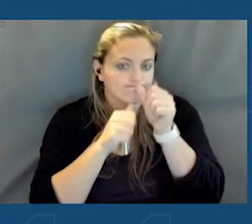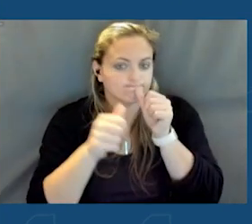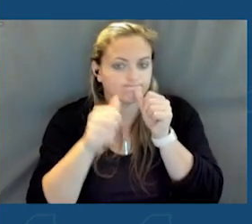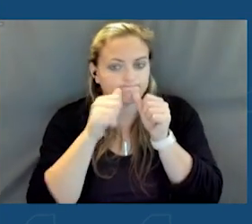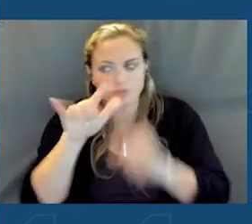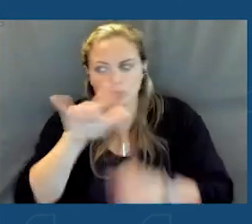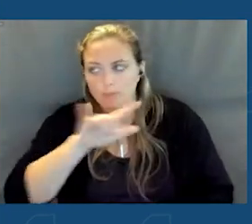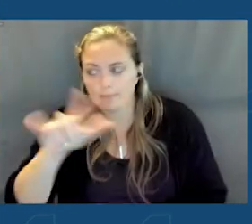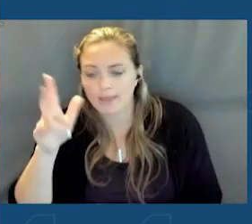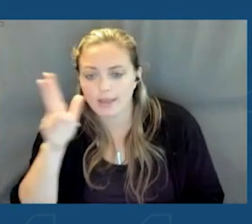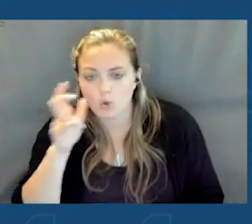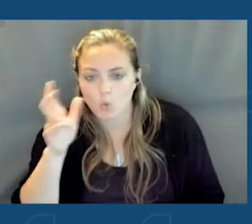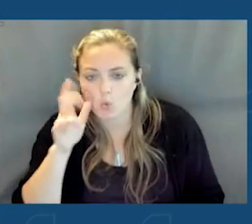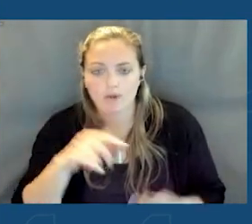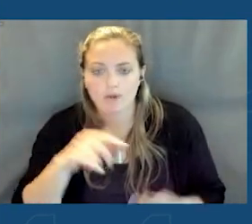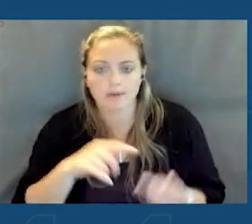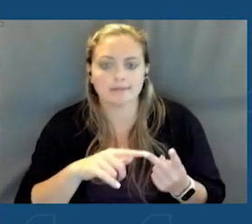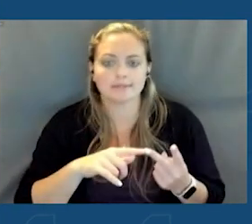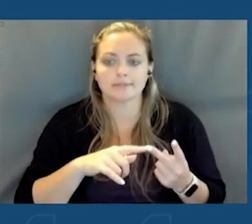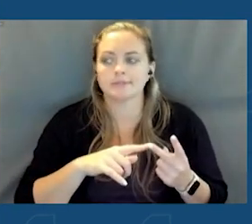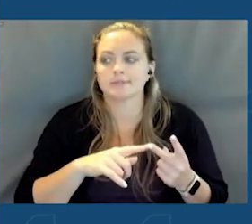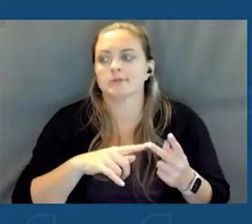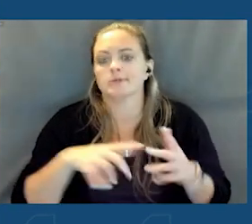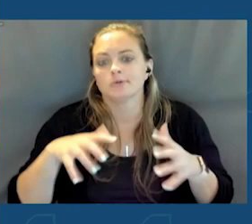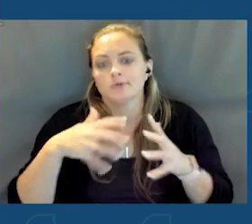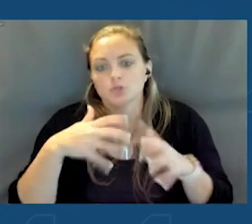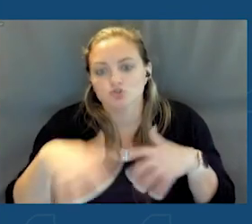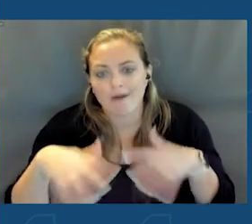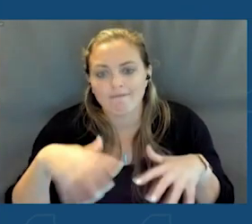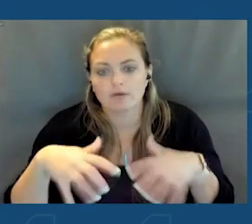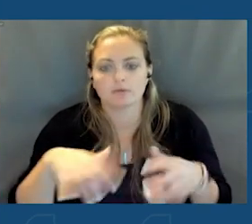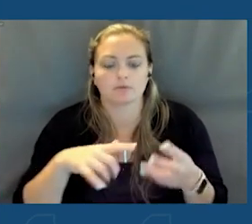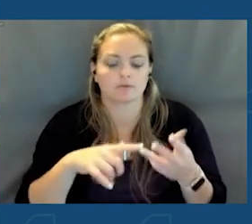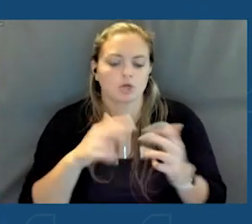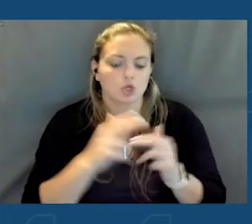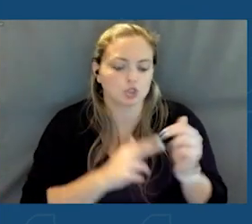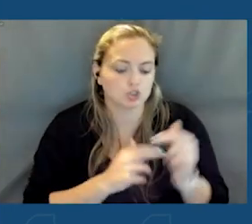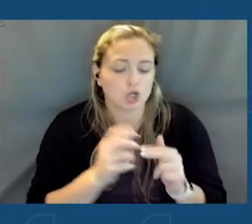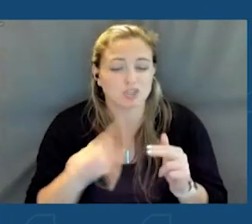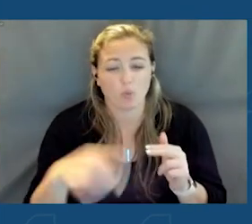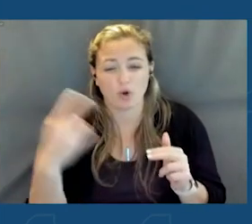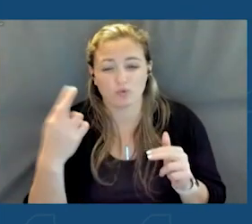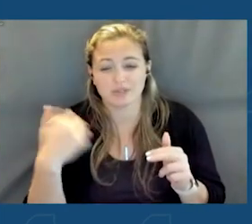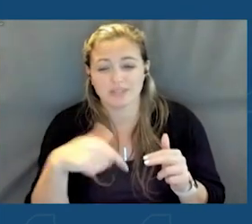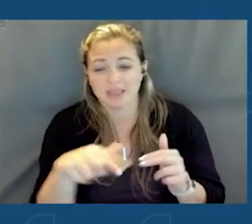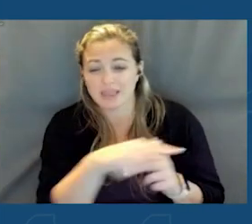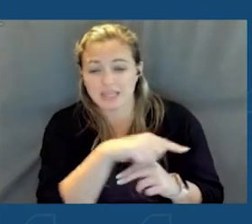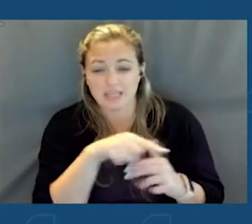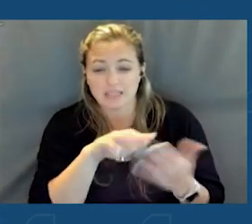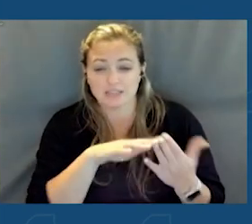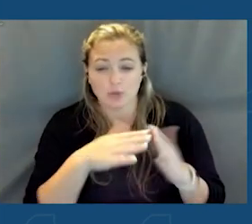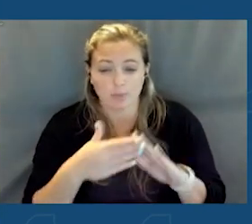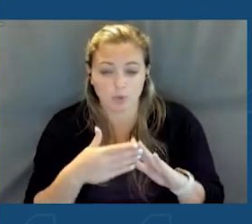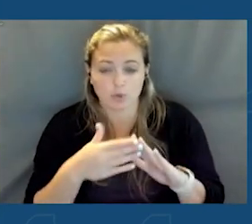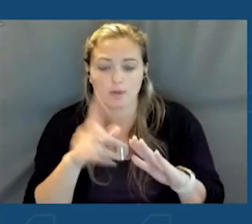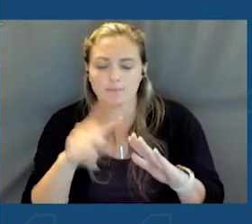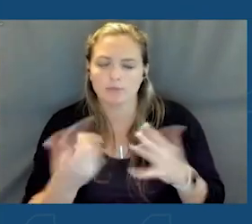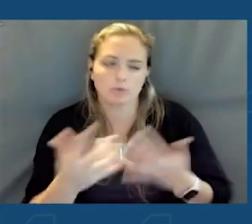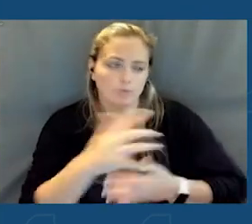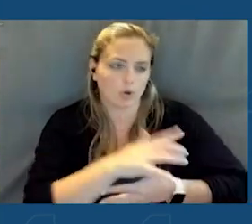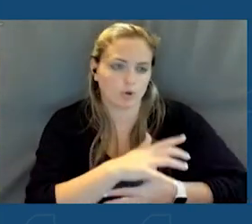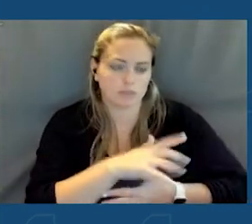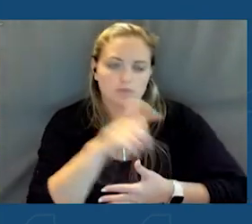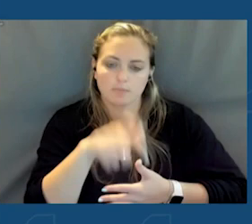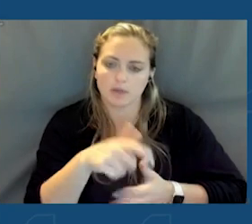the traffic, and construction. And this is one of the reasons these communities, these zip codes, must be prioritized through